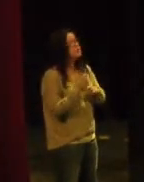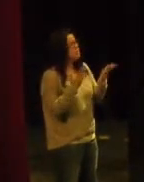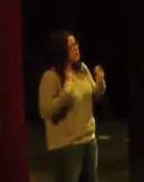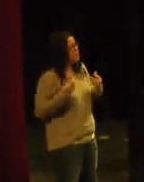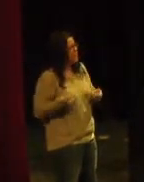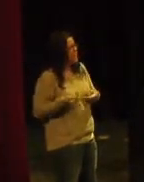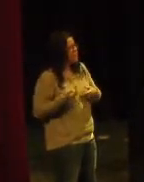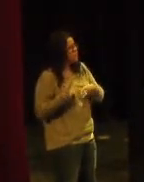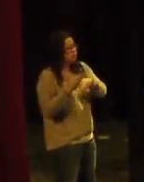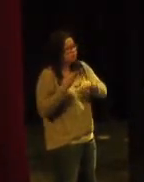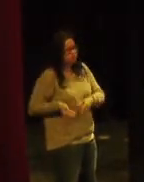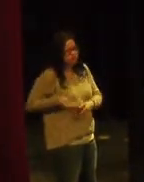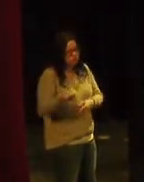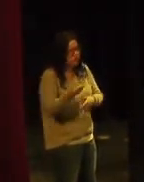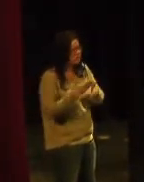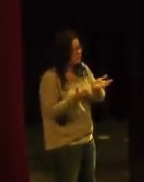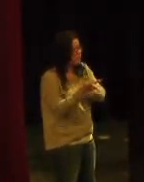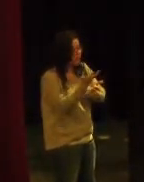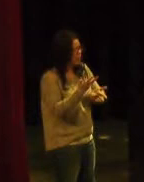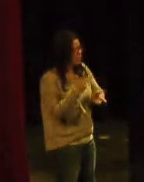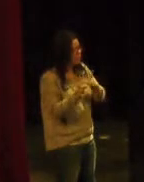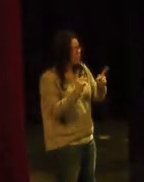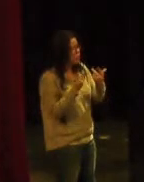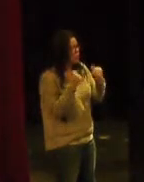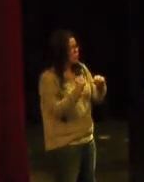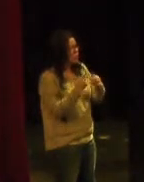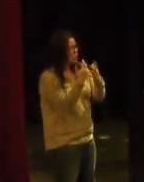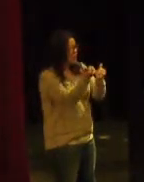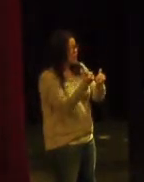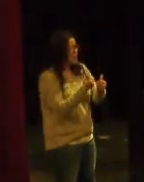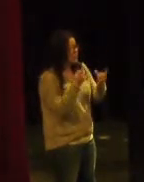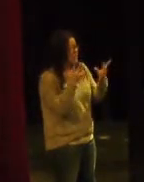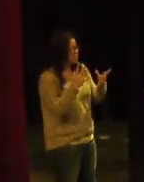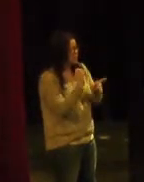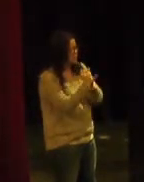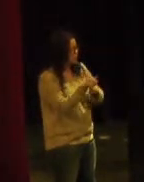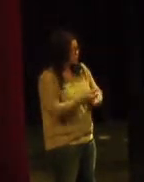that are truly trying to leave a desperate situation.